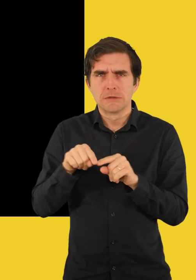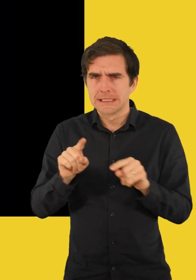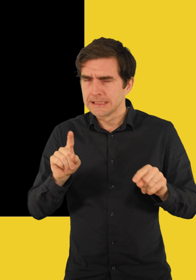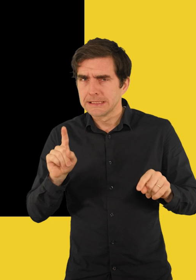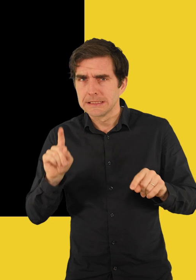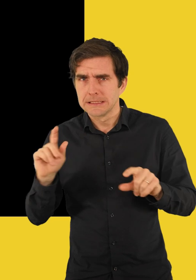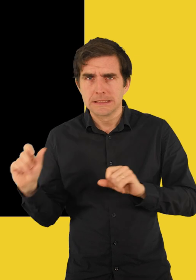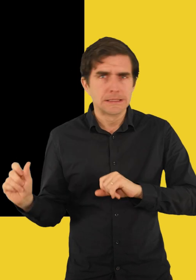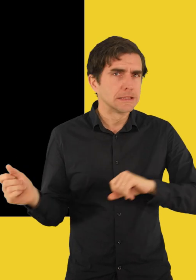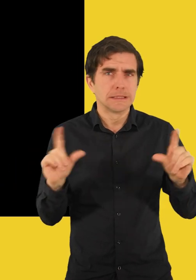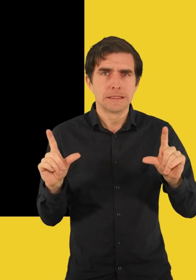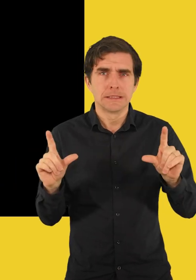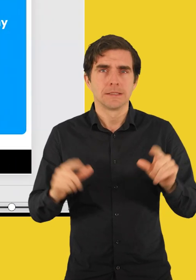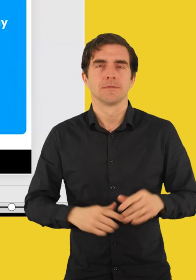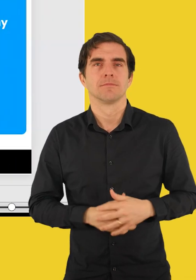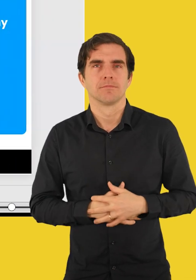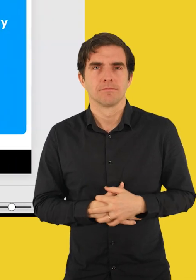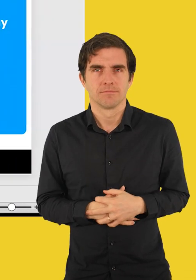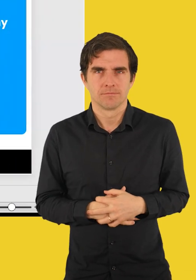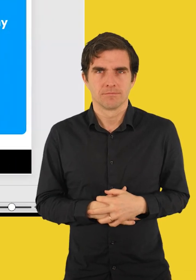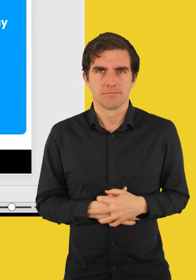my screen.